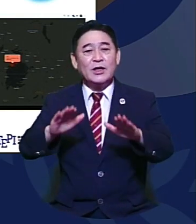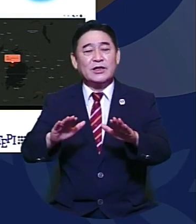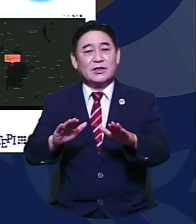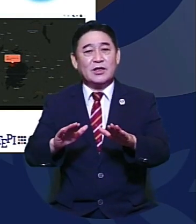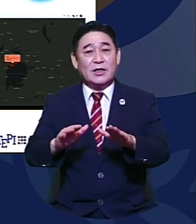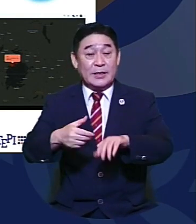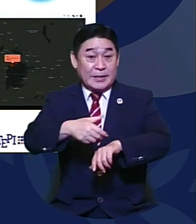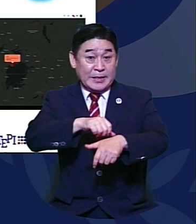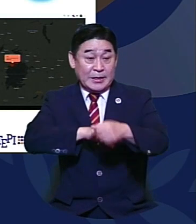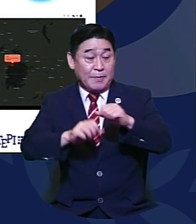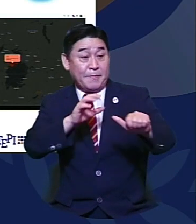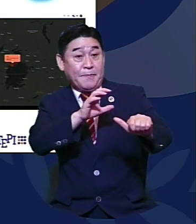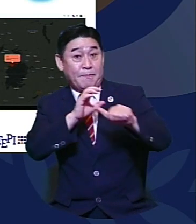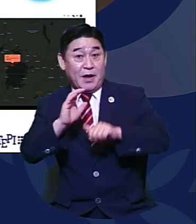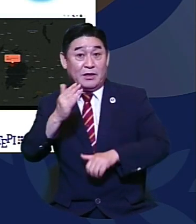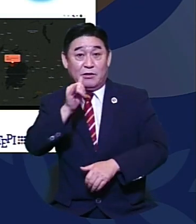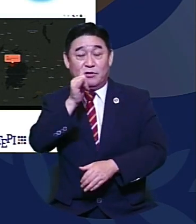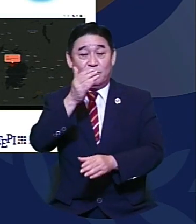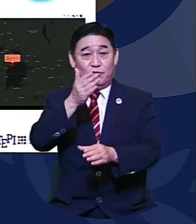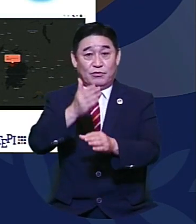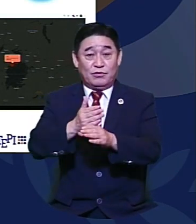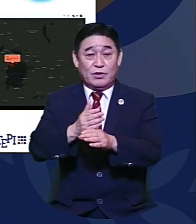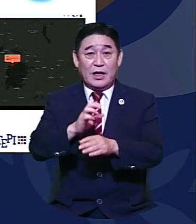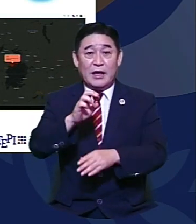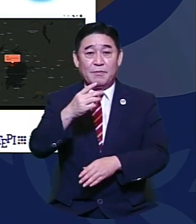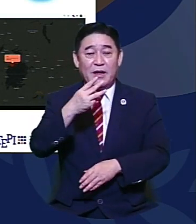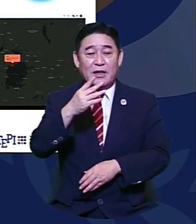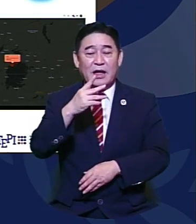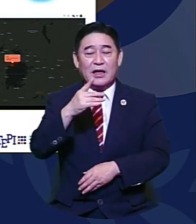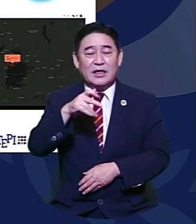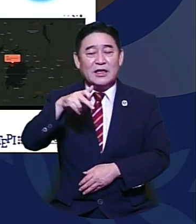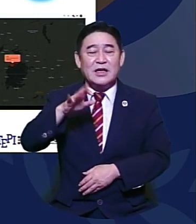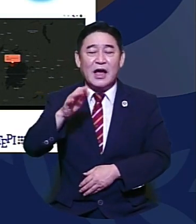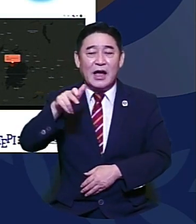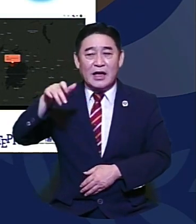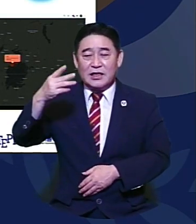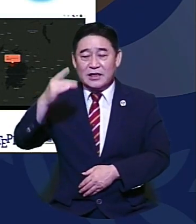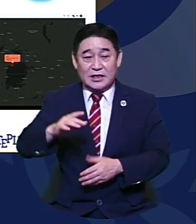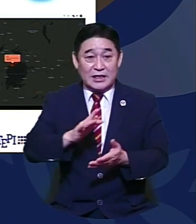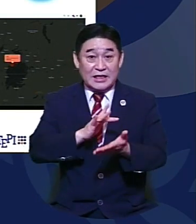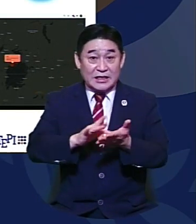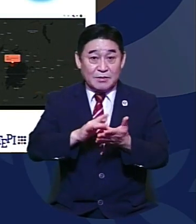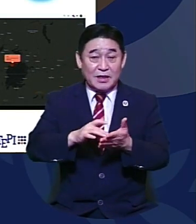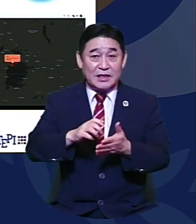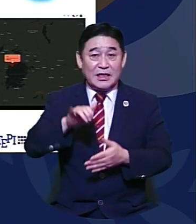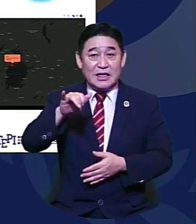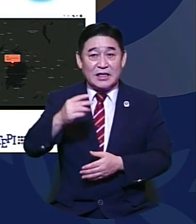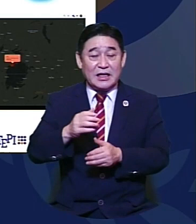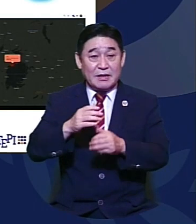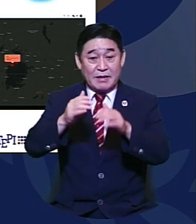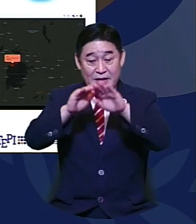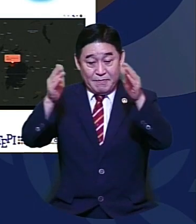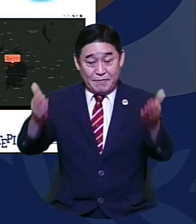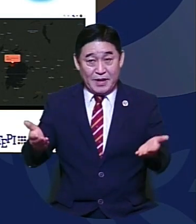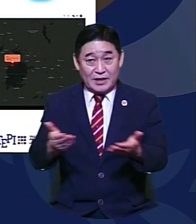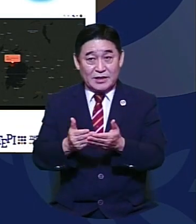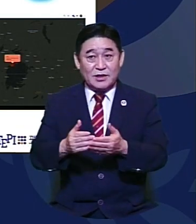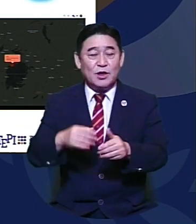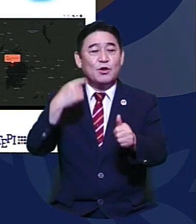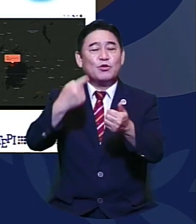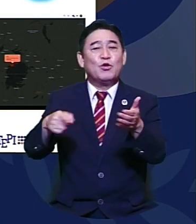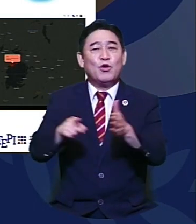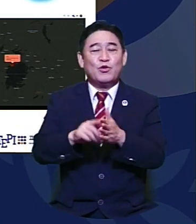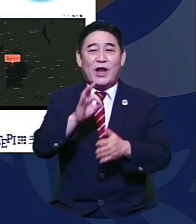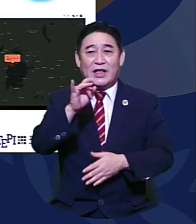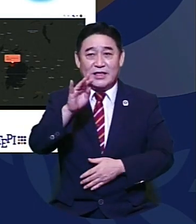the malaria kit and the smart pill box and some edutainment kind of applications. And